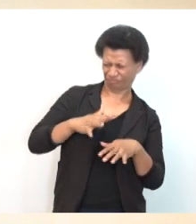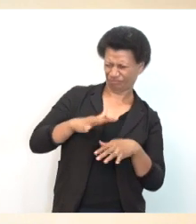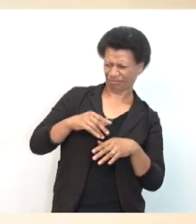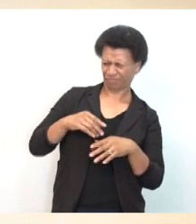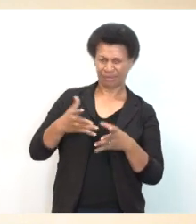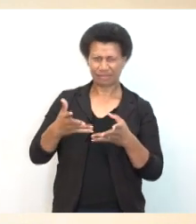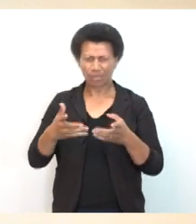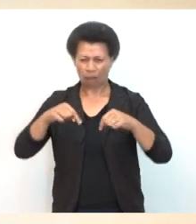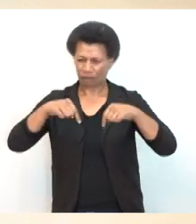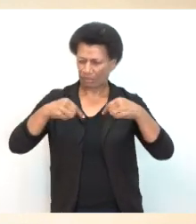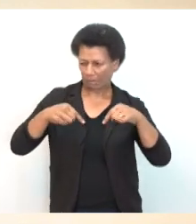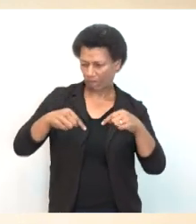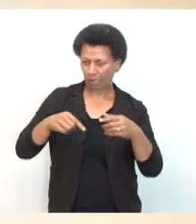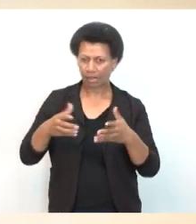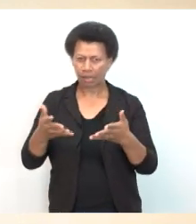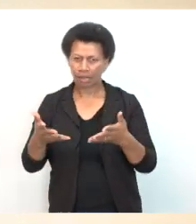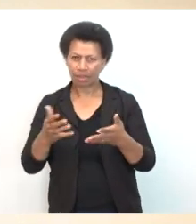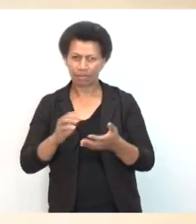Next question.